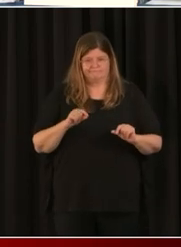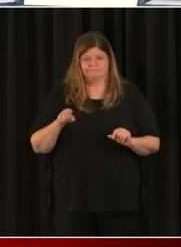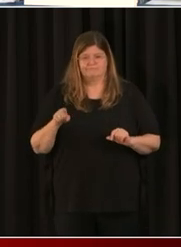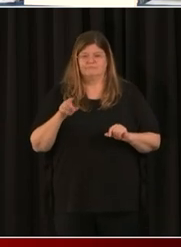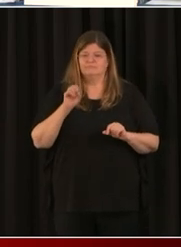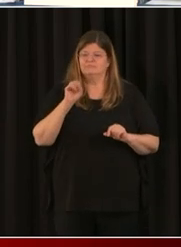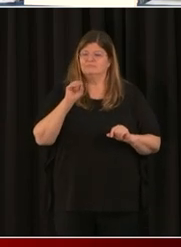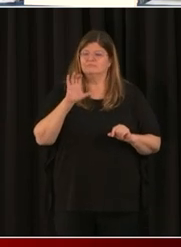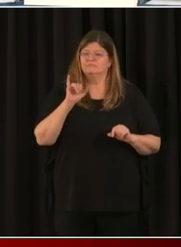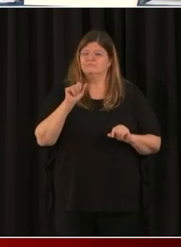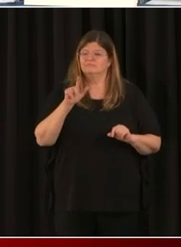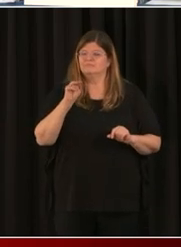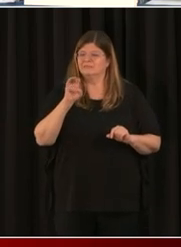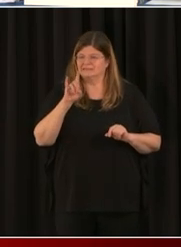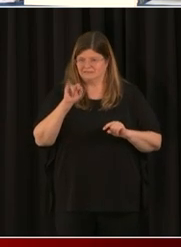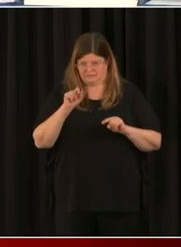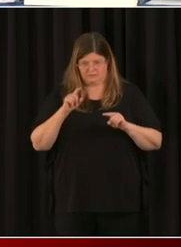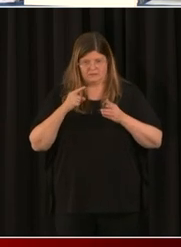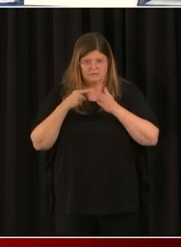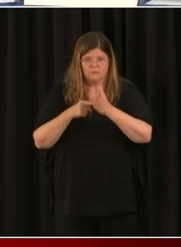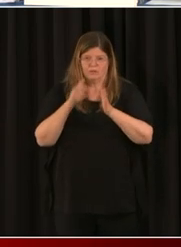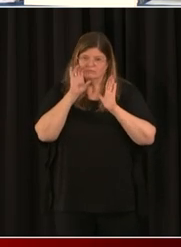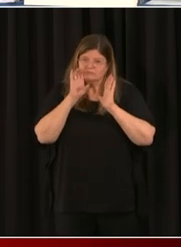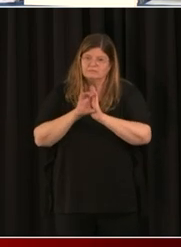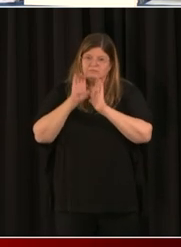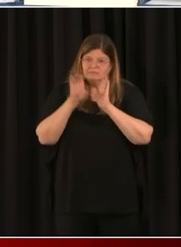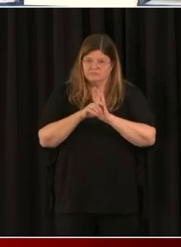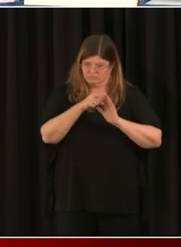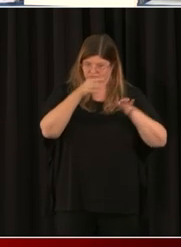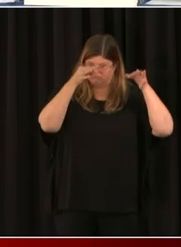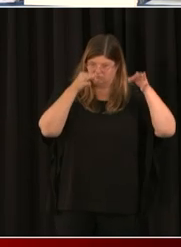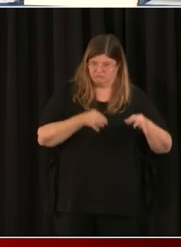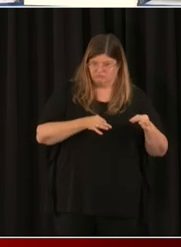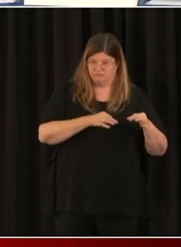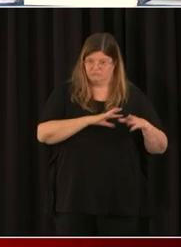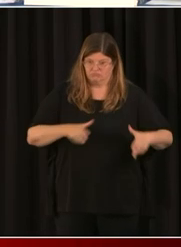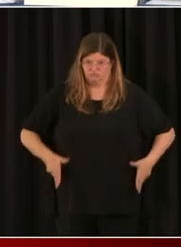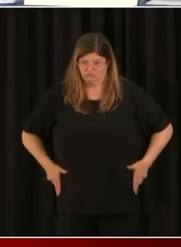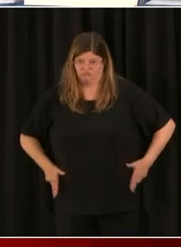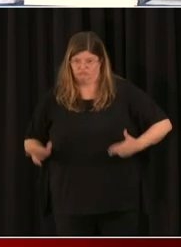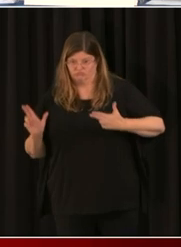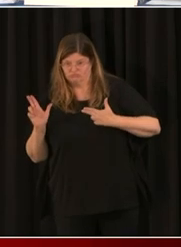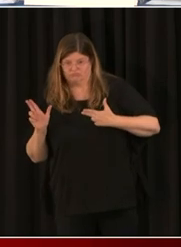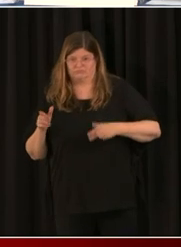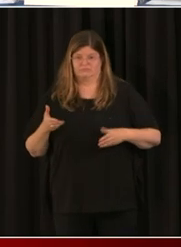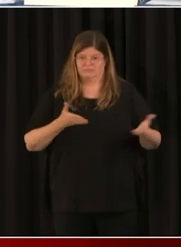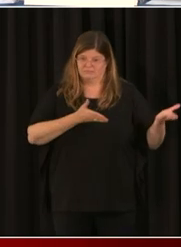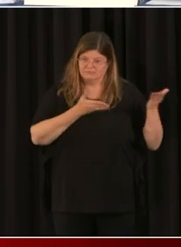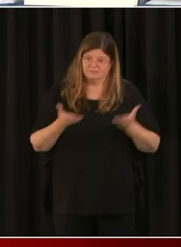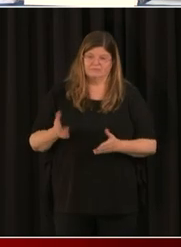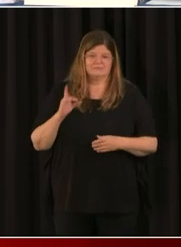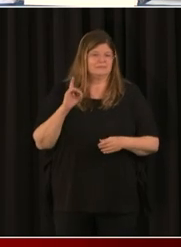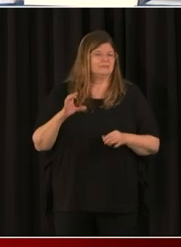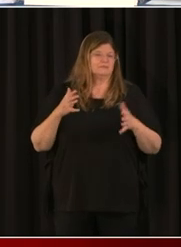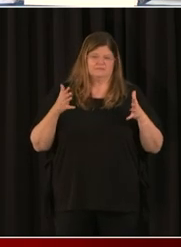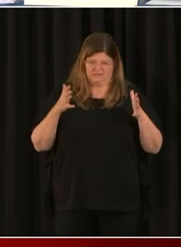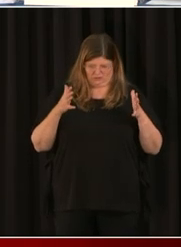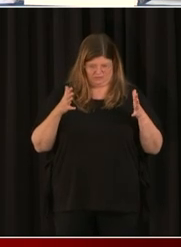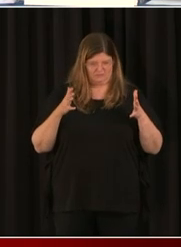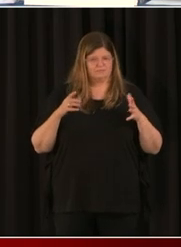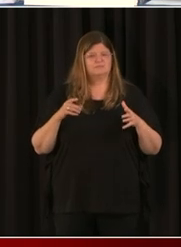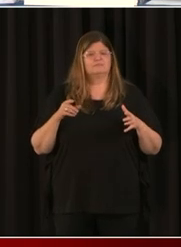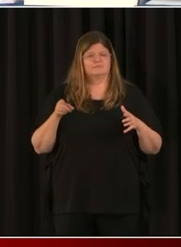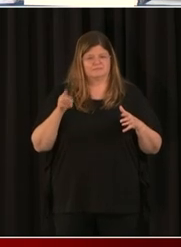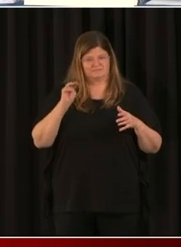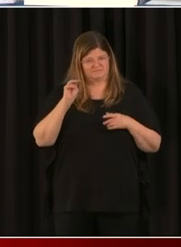intent on coming to our city armed and carrying firearms in the District of Columbia. In response to that, obviously,